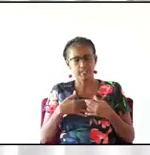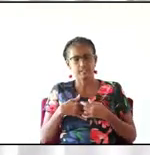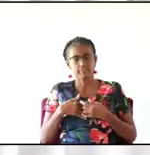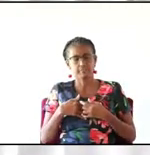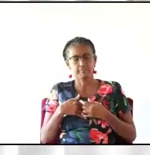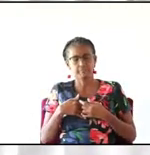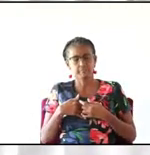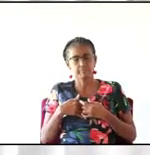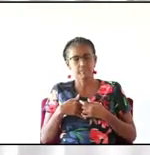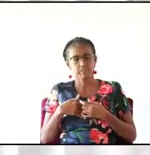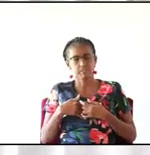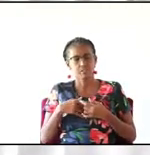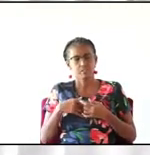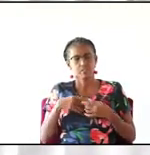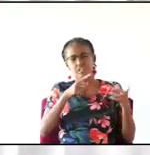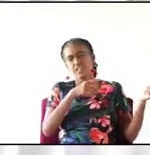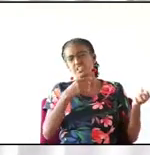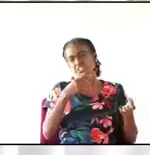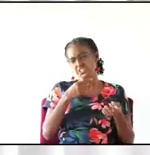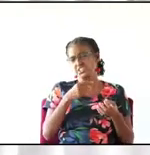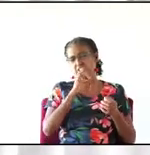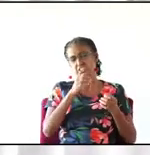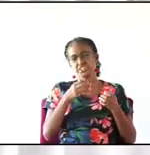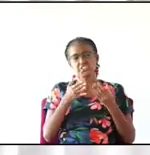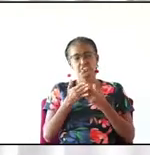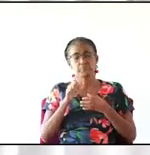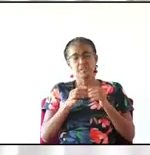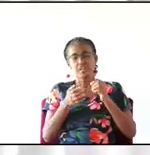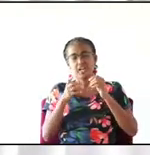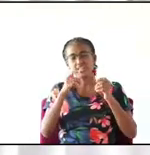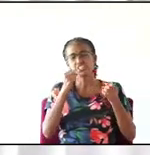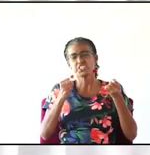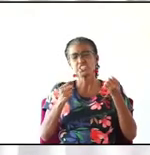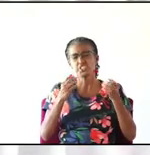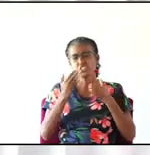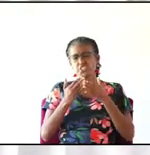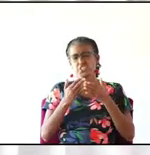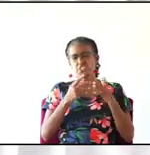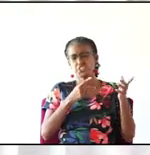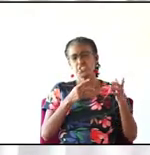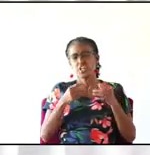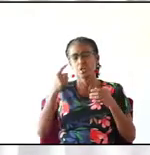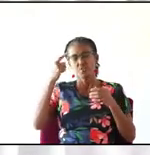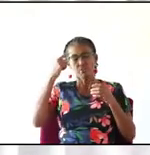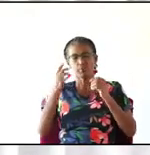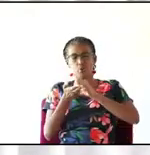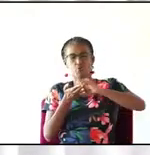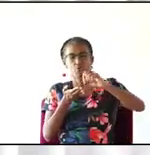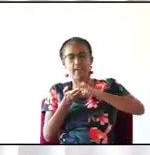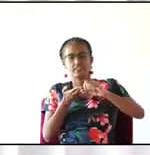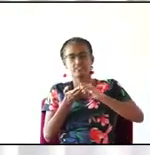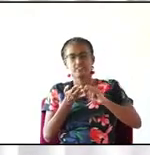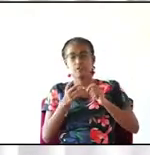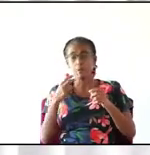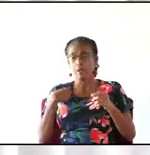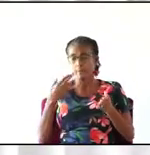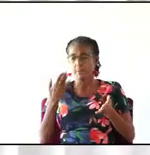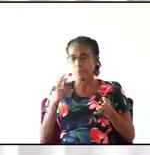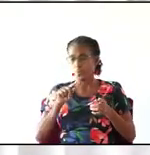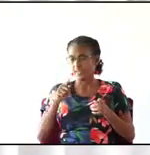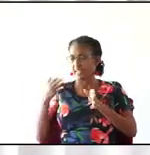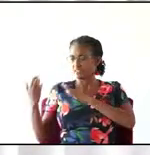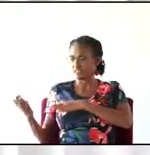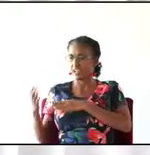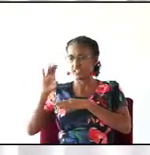Eulogy. You write your eulogy over and over, and you wonder what people are going to say. You try to picture what life is going to be after you're